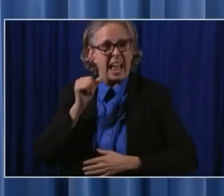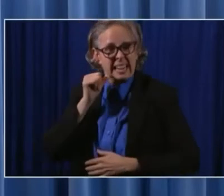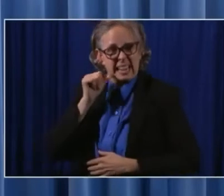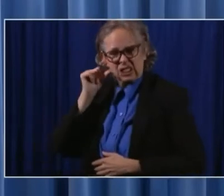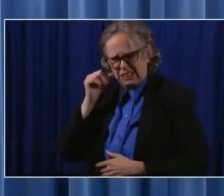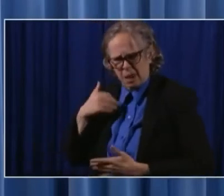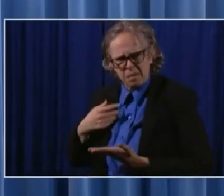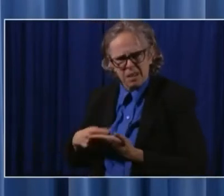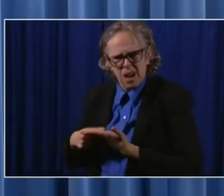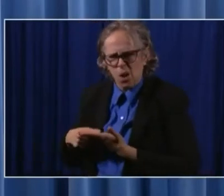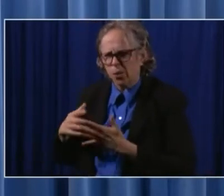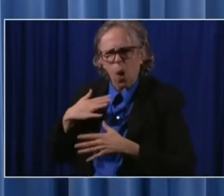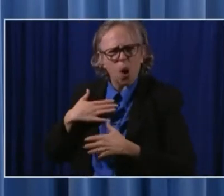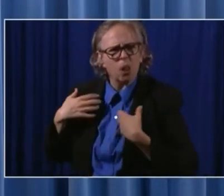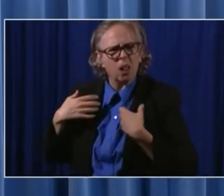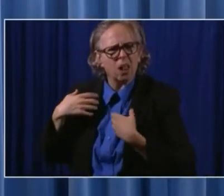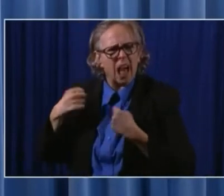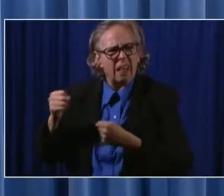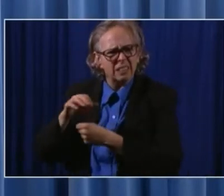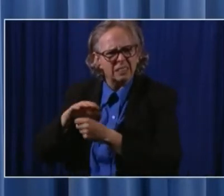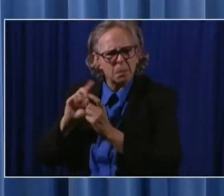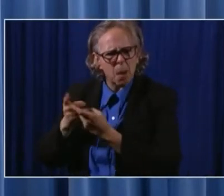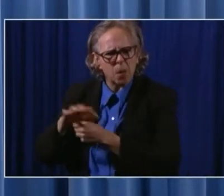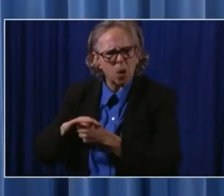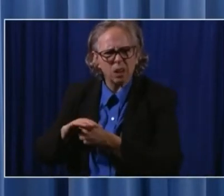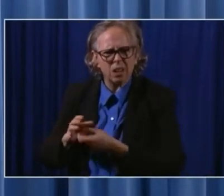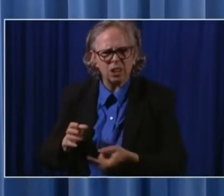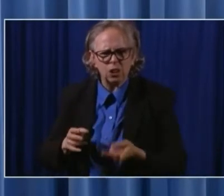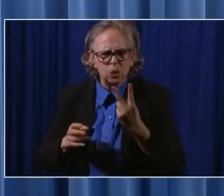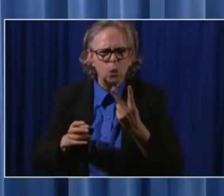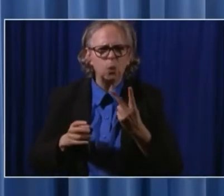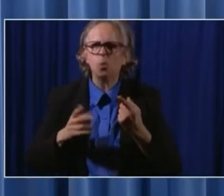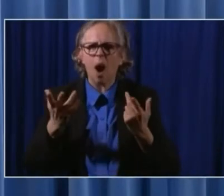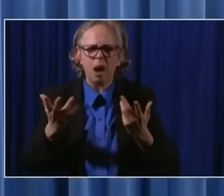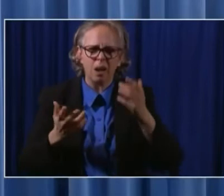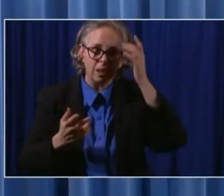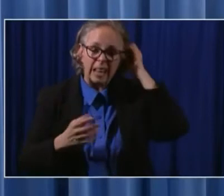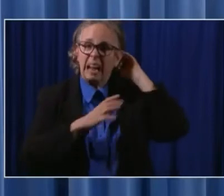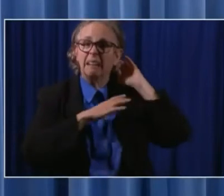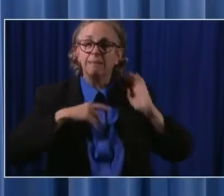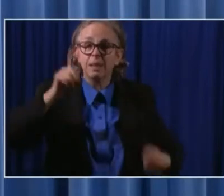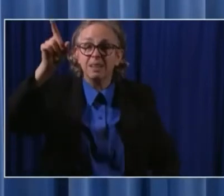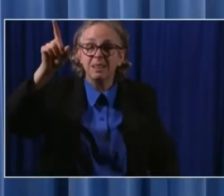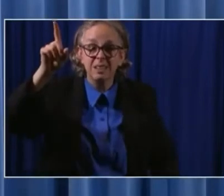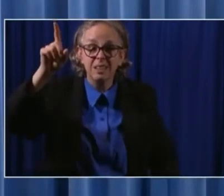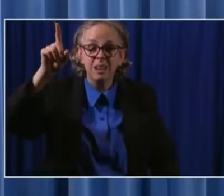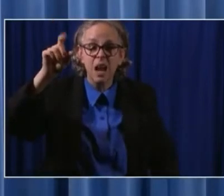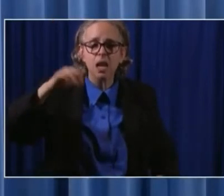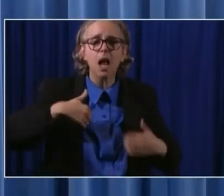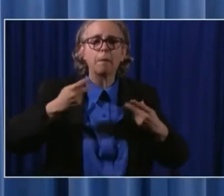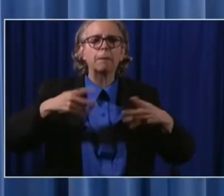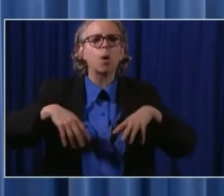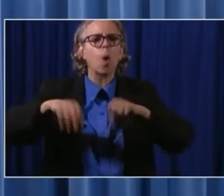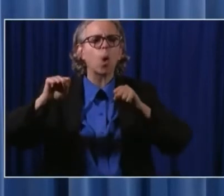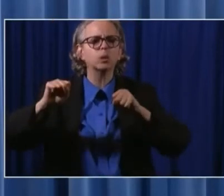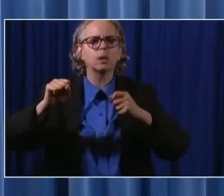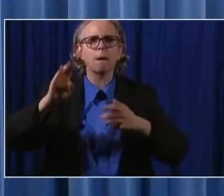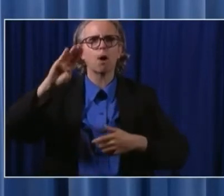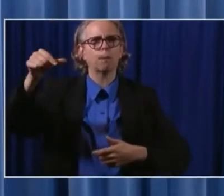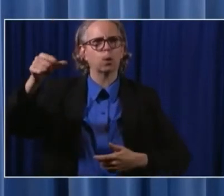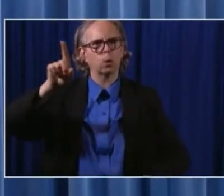about two different incidents. In one case, a group of young people in Cleveland got together for 4th of July barbecue. None of them